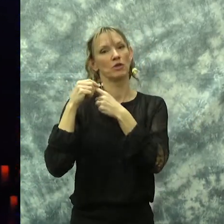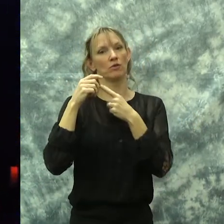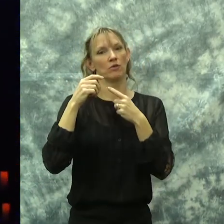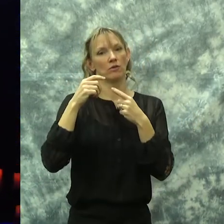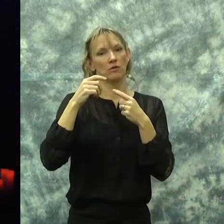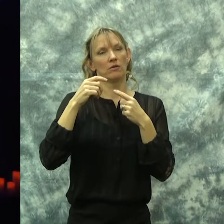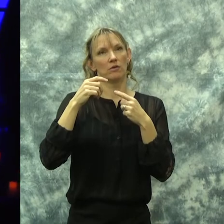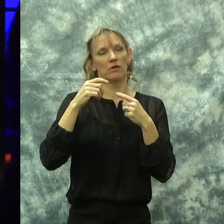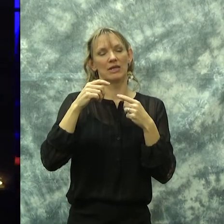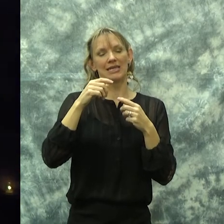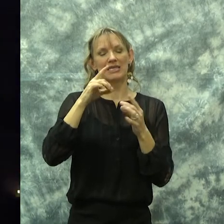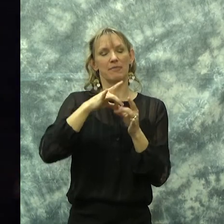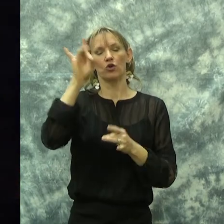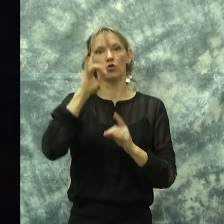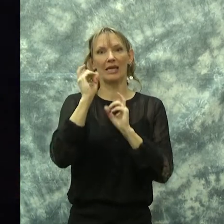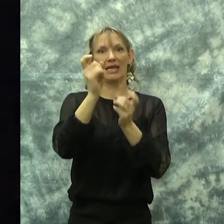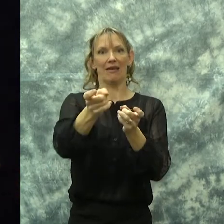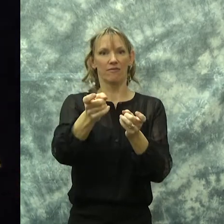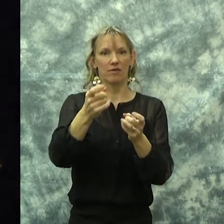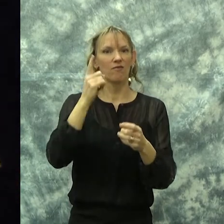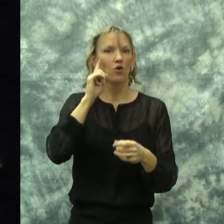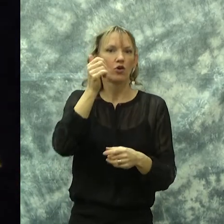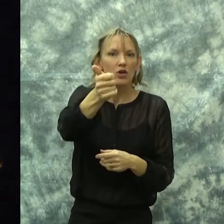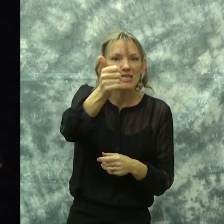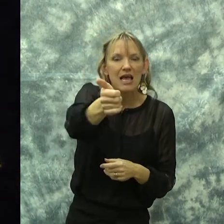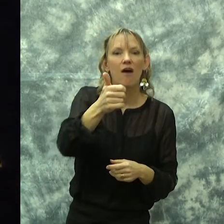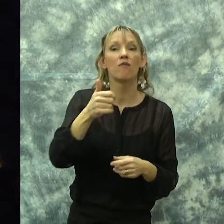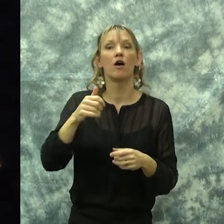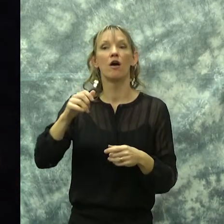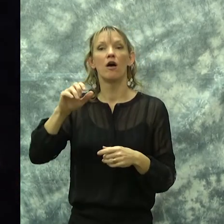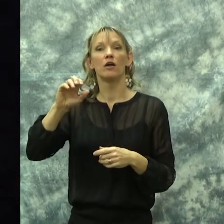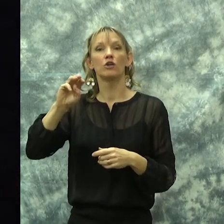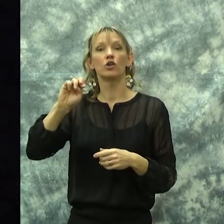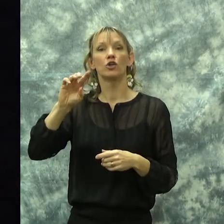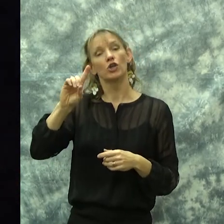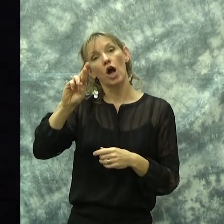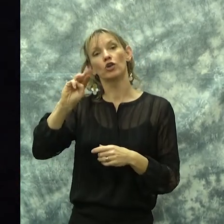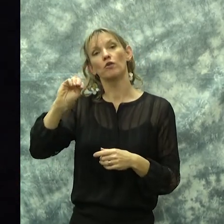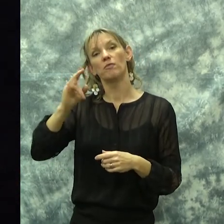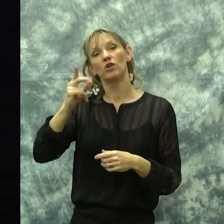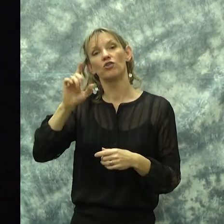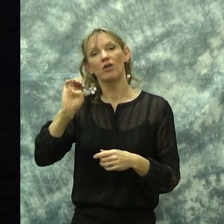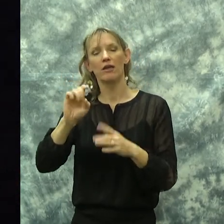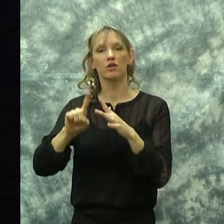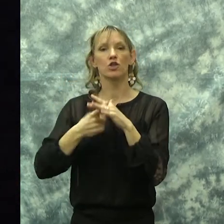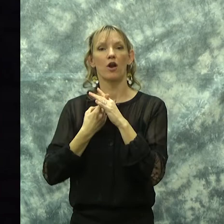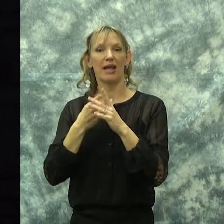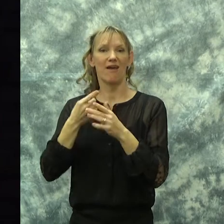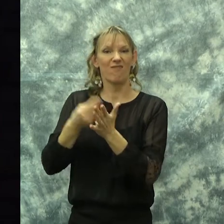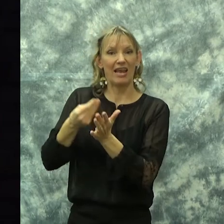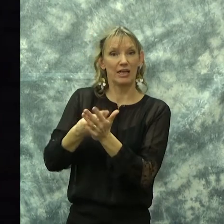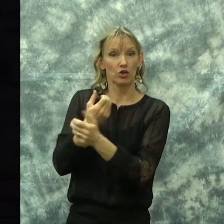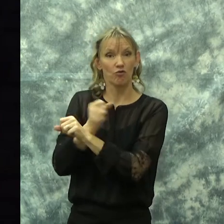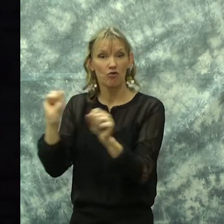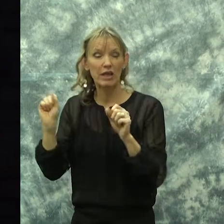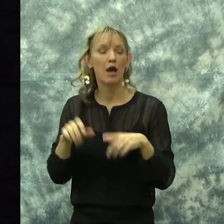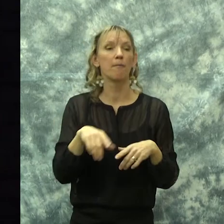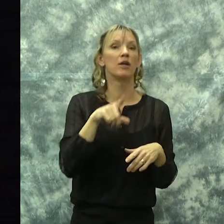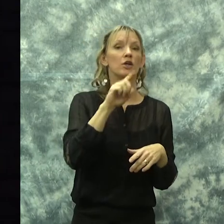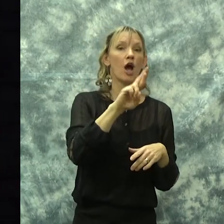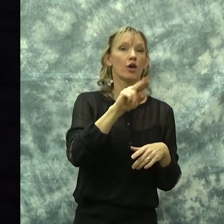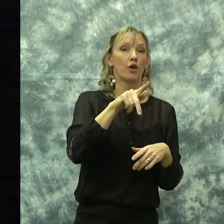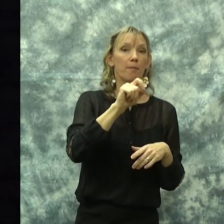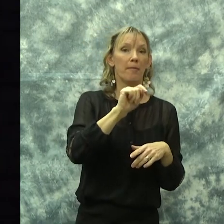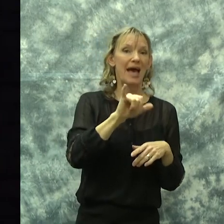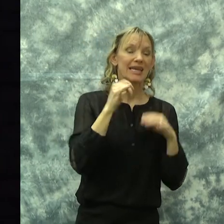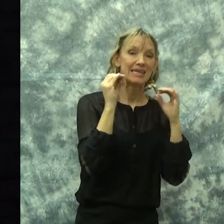give to yourself for health and well-being. Dr. Michelle's starting a financial freedom class this week. Dr. Patty's going to be teaching practical